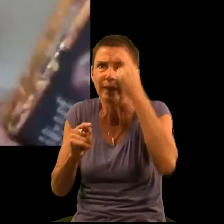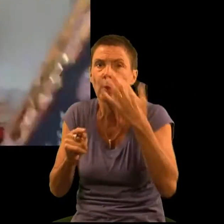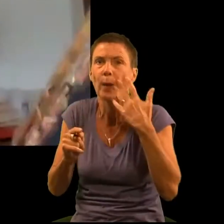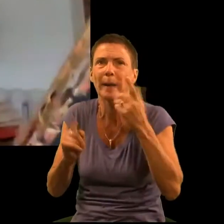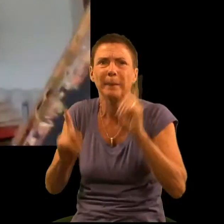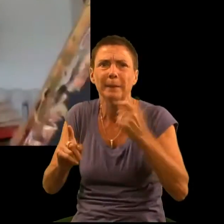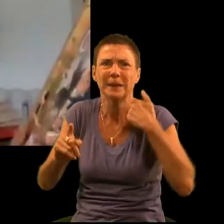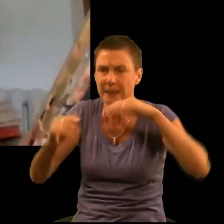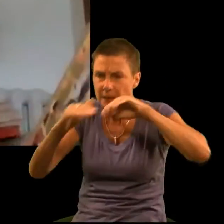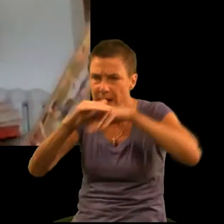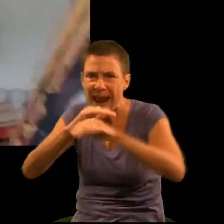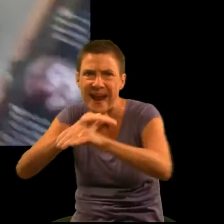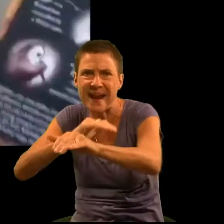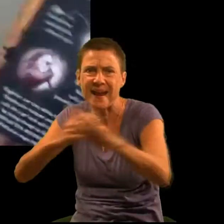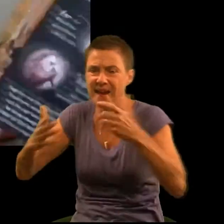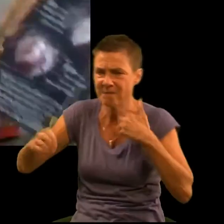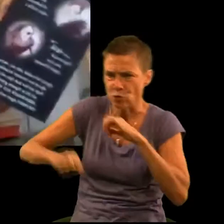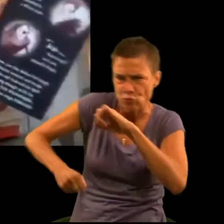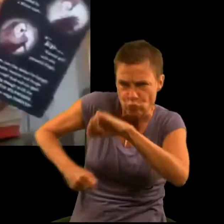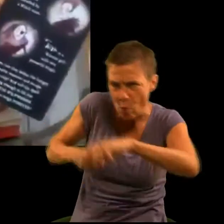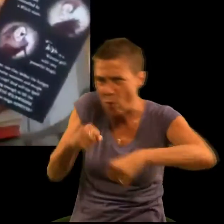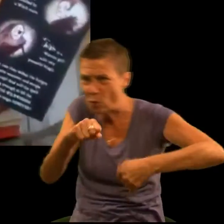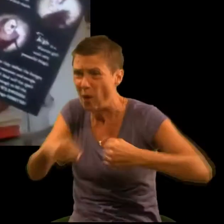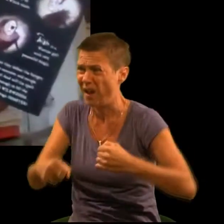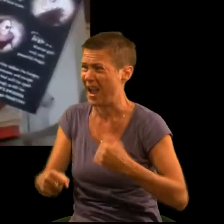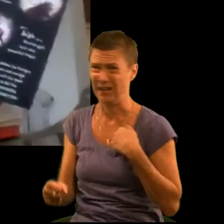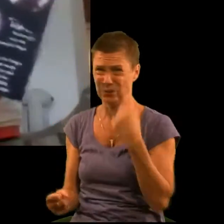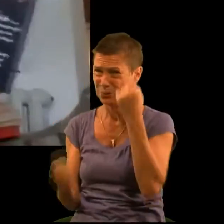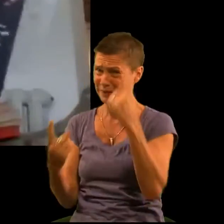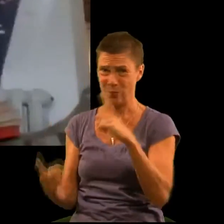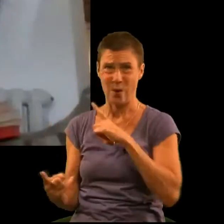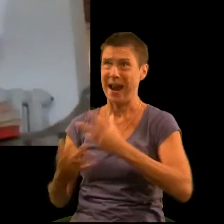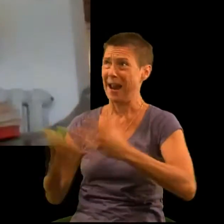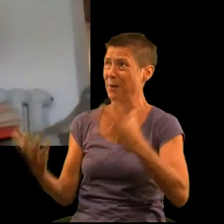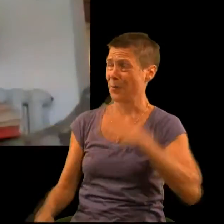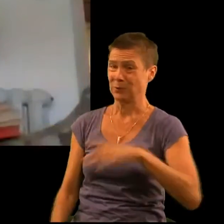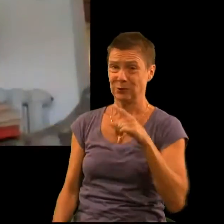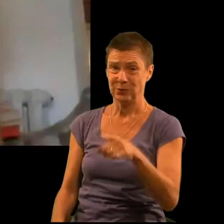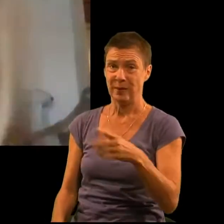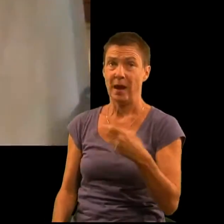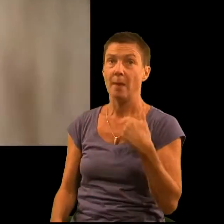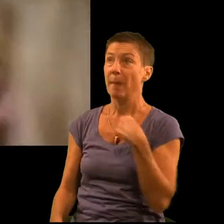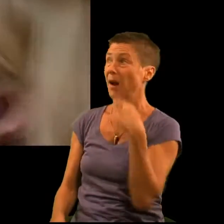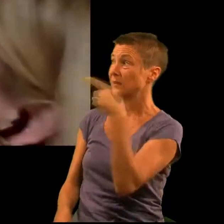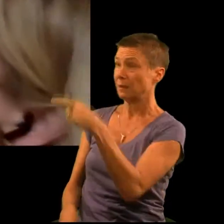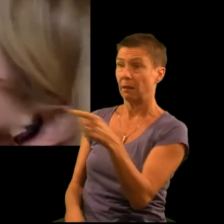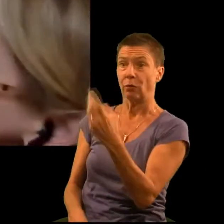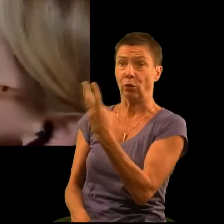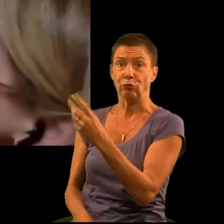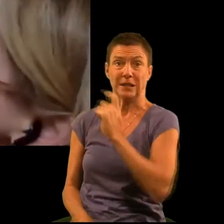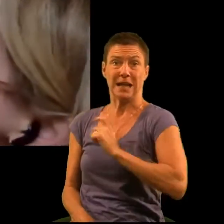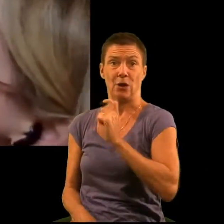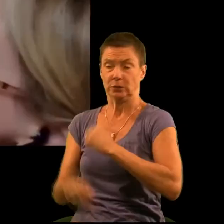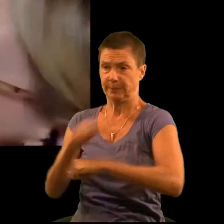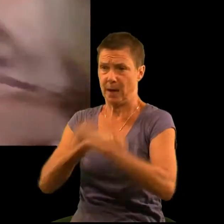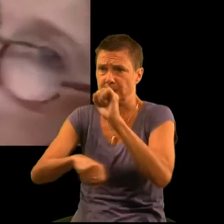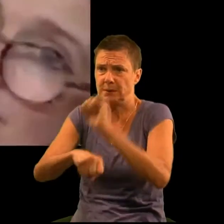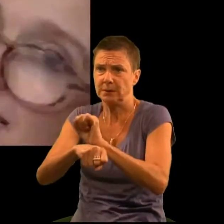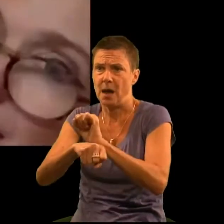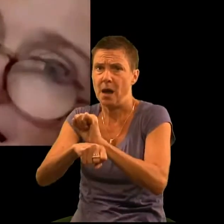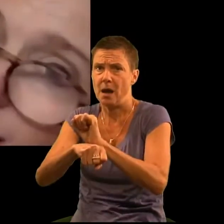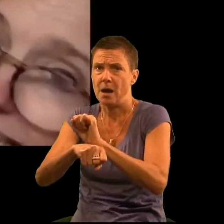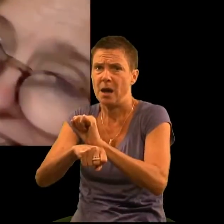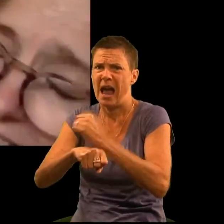go potholing and things, I just can't understand why you would want to do that. Anyway, they get stuck, and the